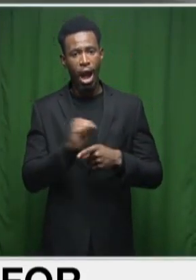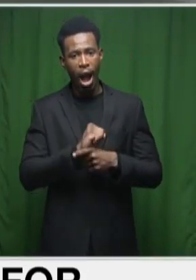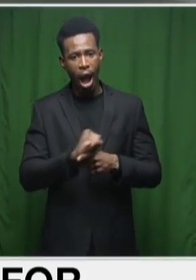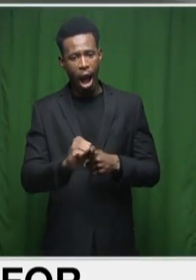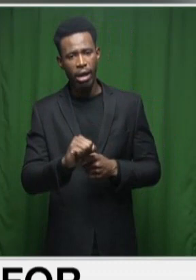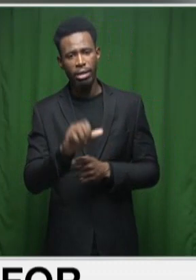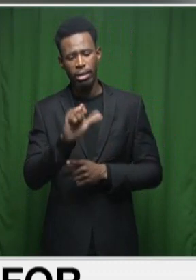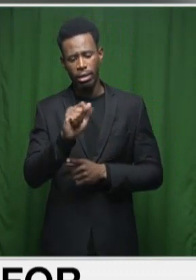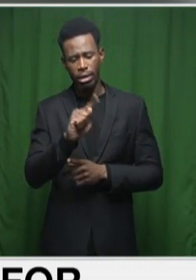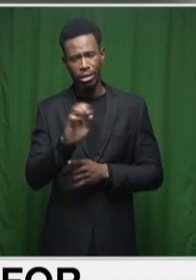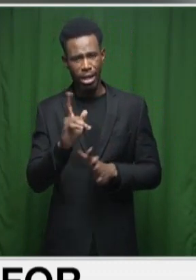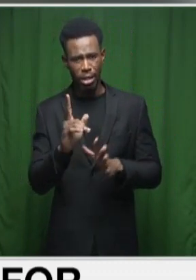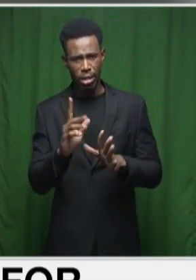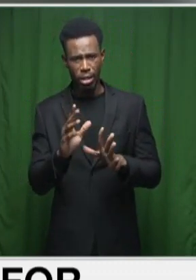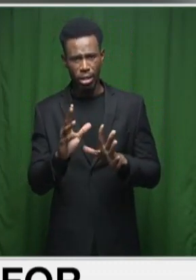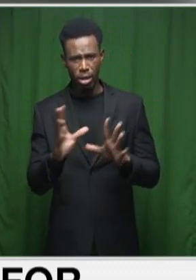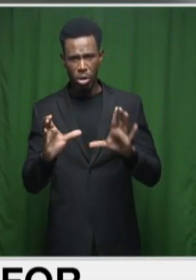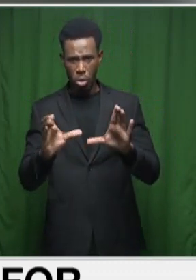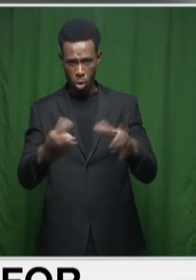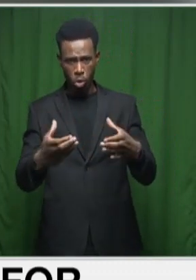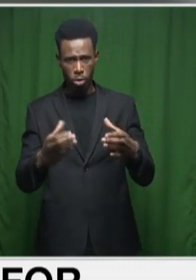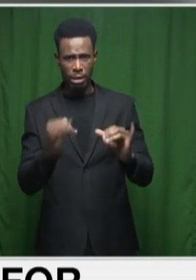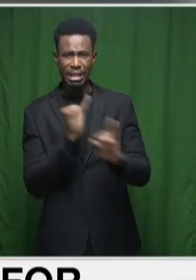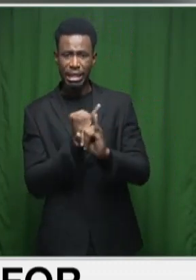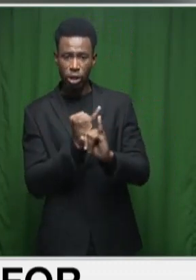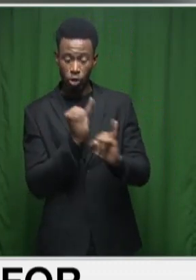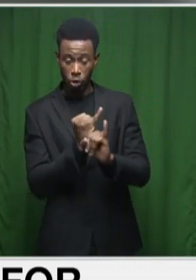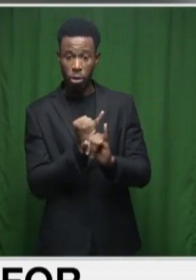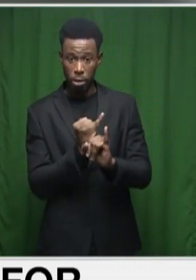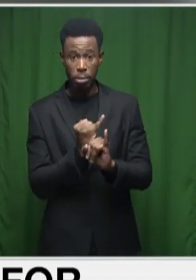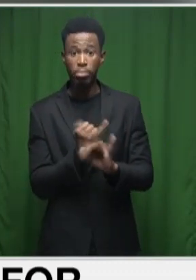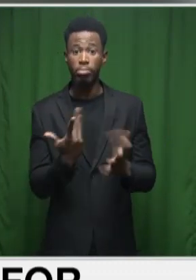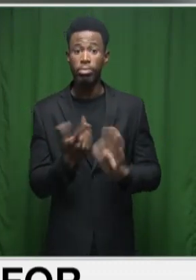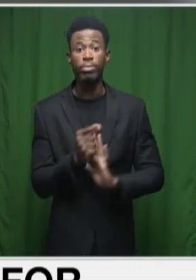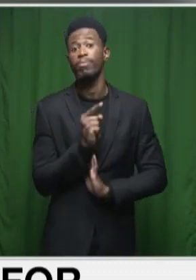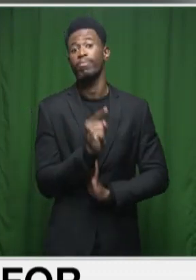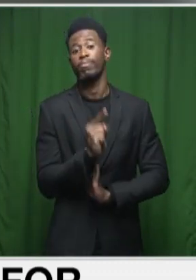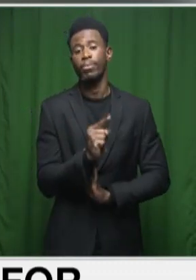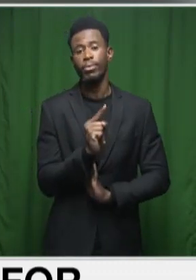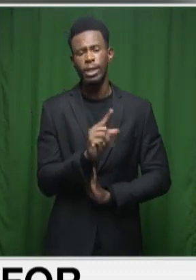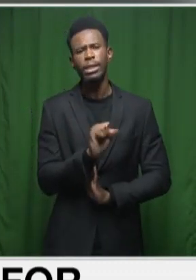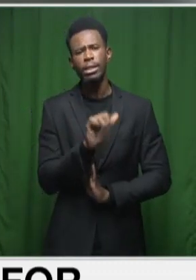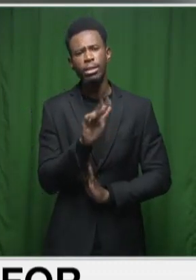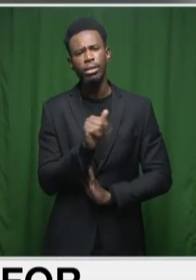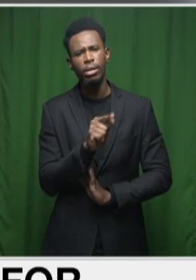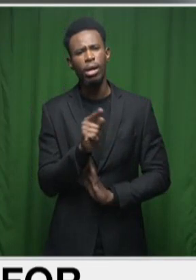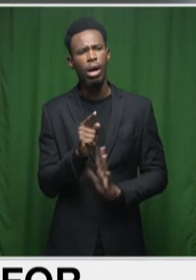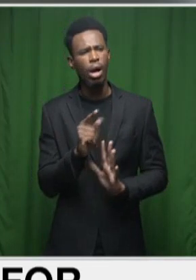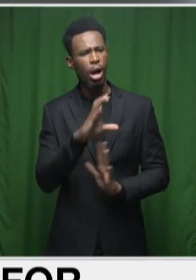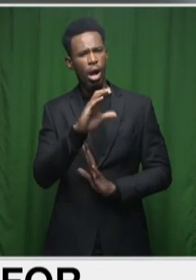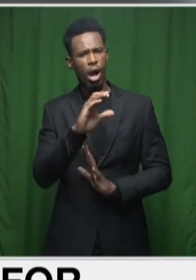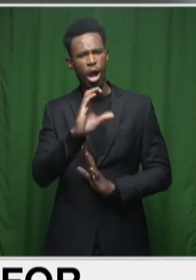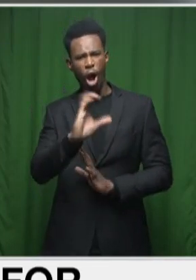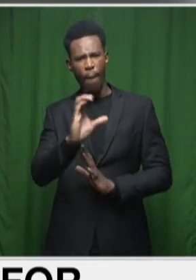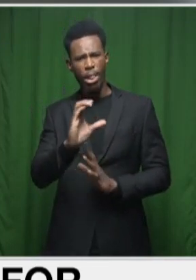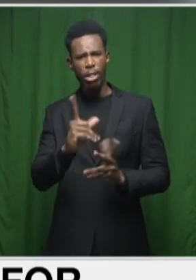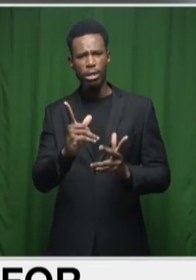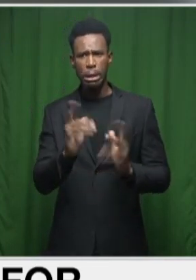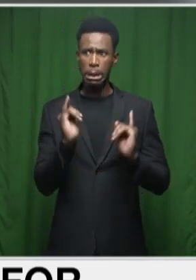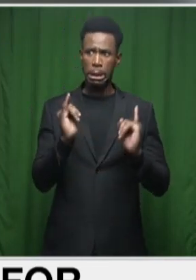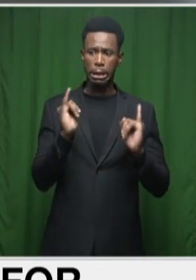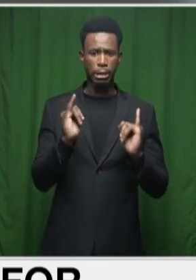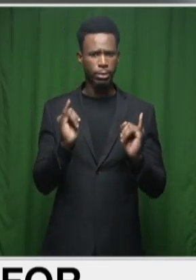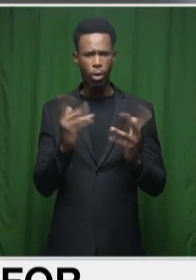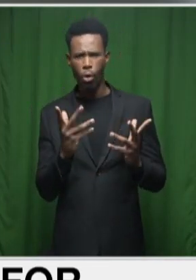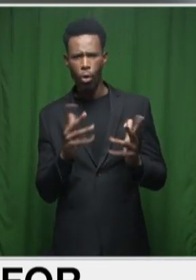sector, so there is considered one of the outliers in terms of, carbon intensity. So if you look at